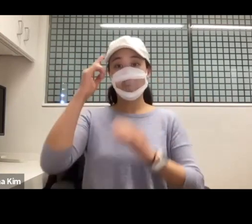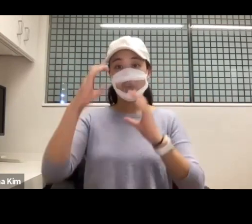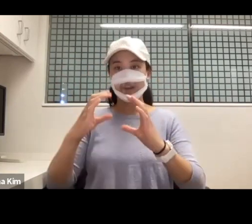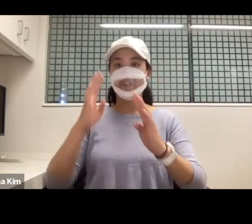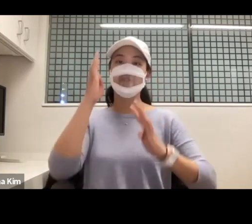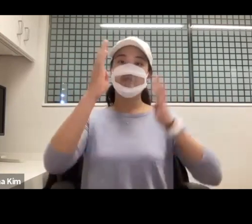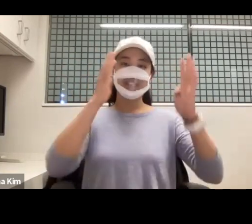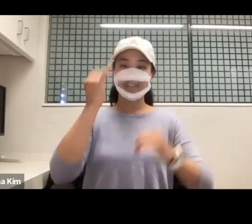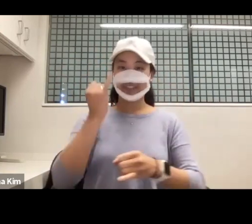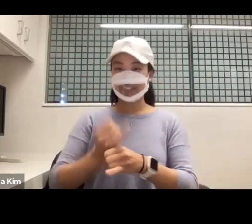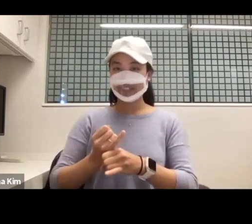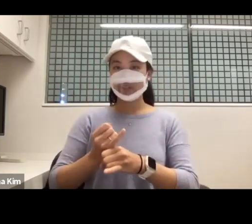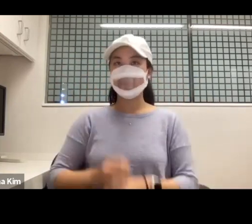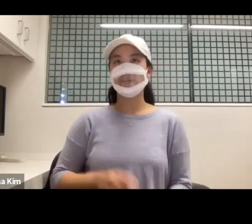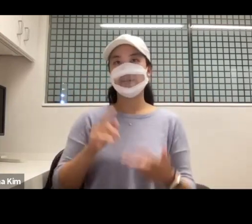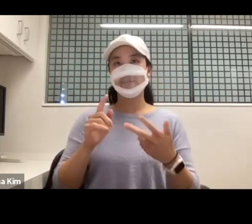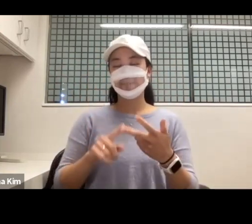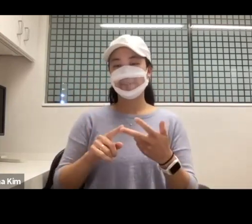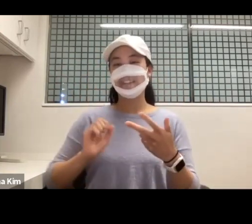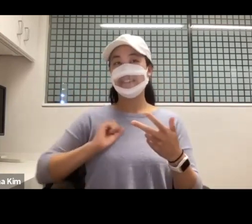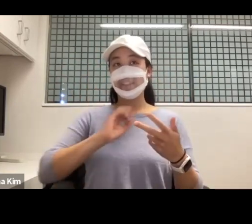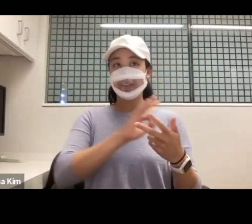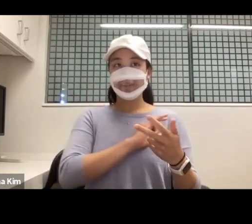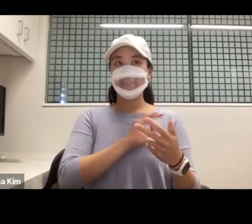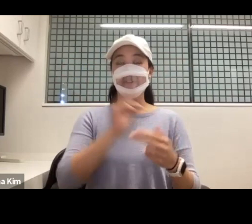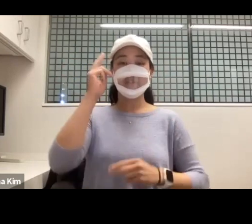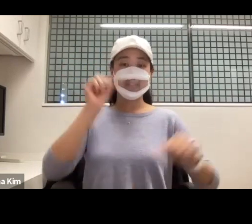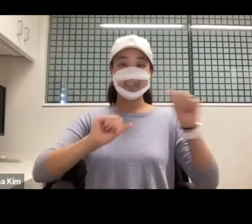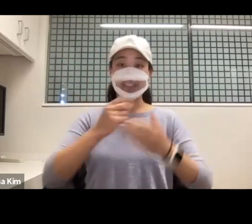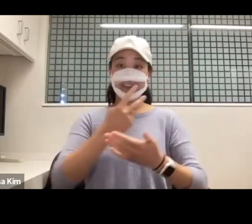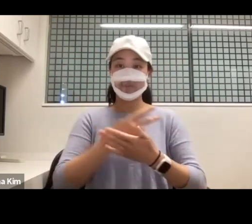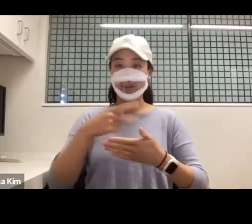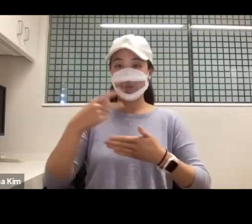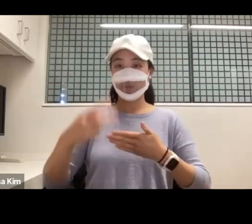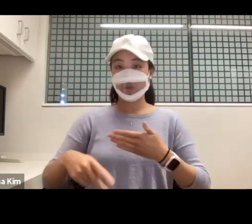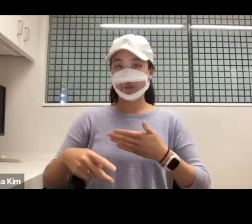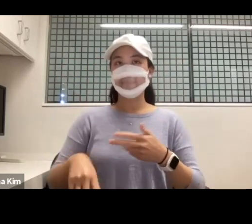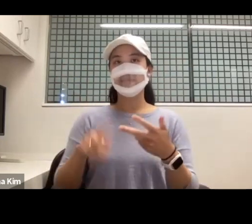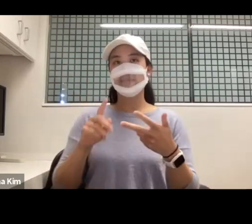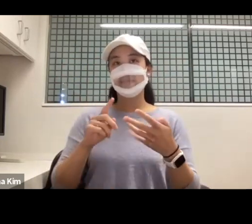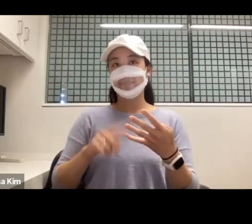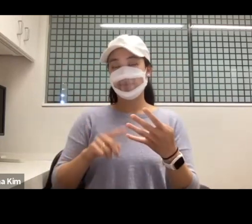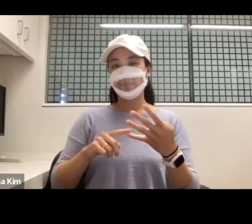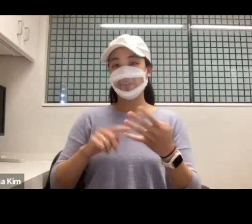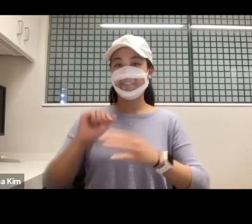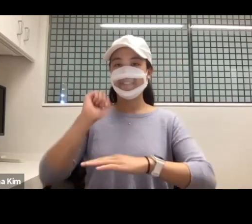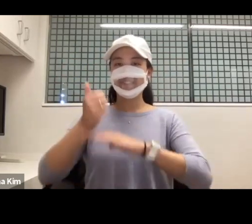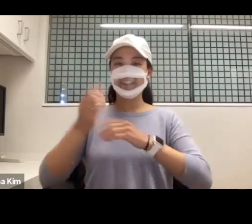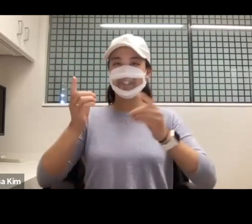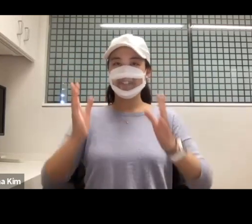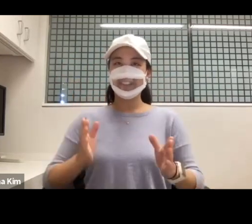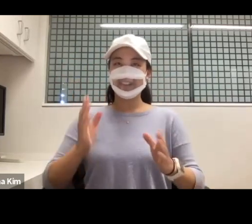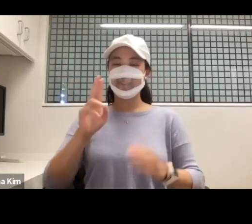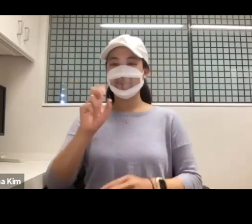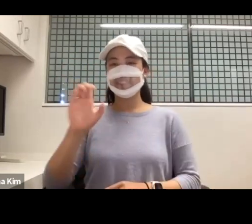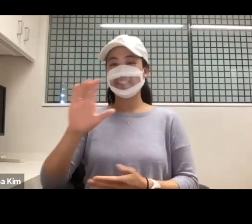2 as a professor of psychology at the Brain and Creativity Institute, 3, as a faculty member at the Neuroscience